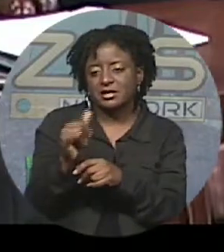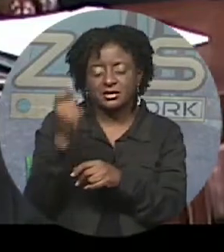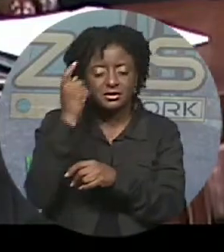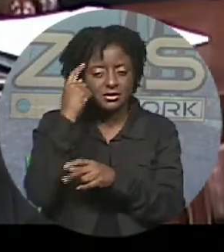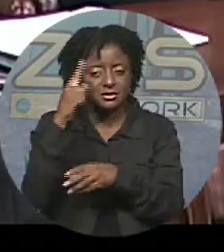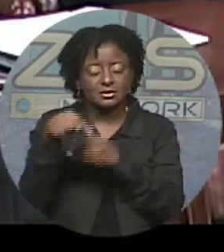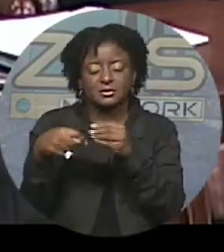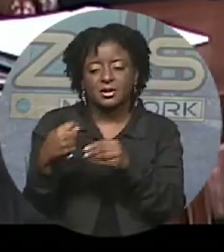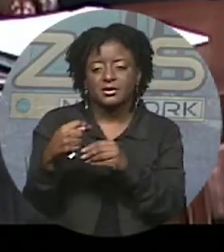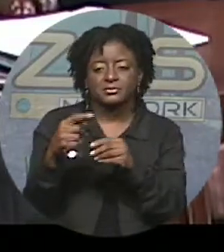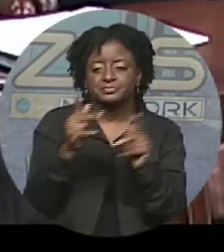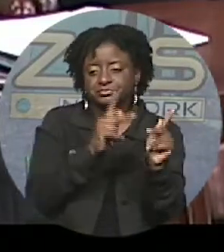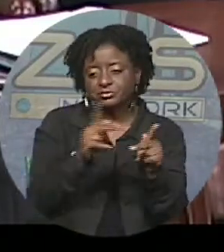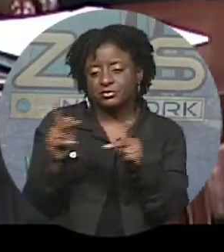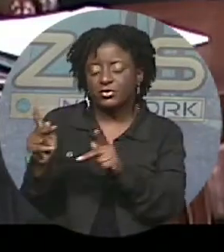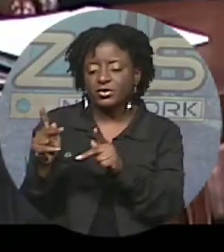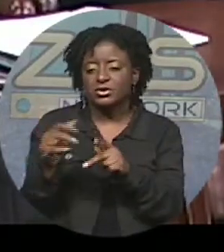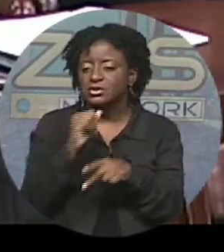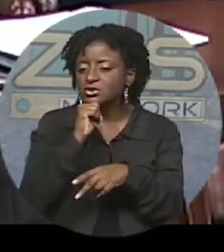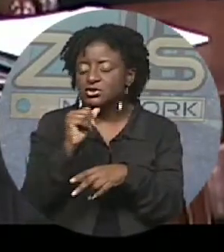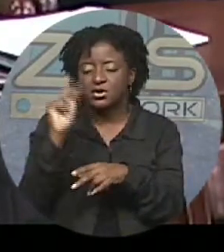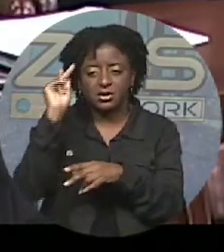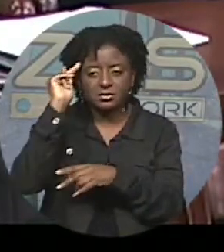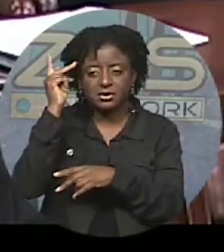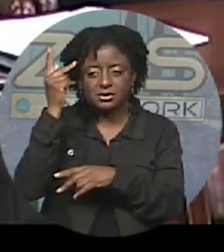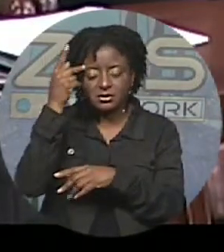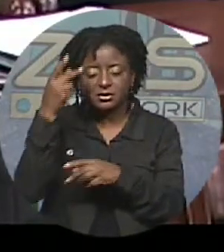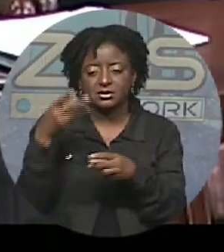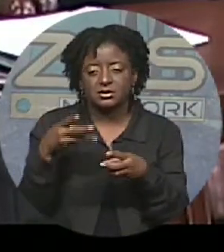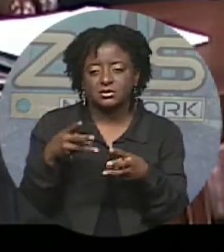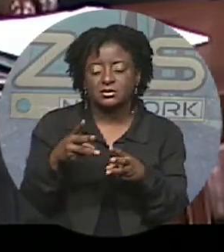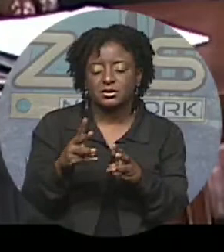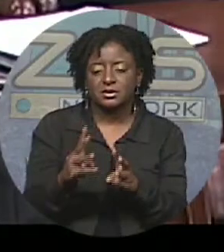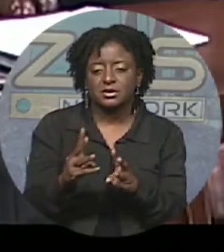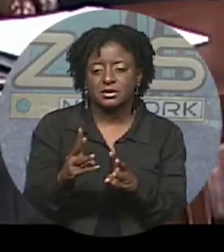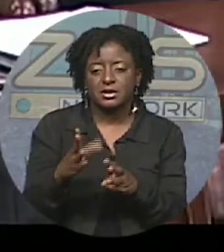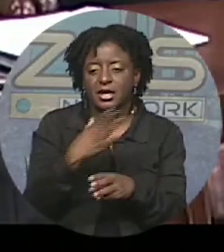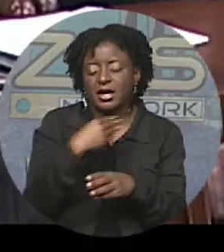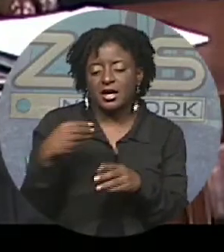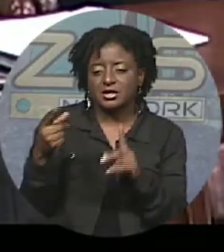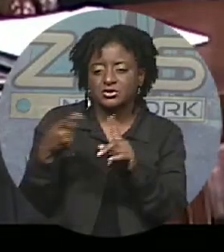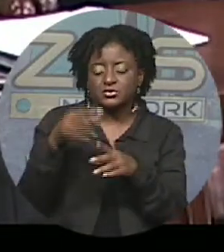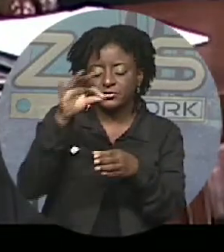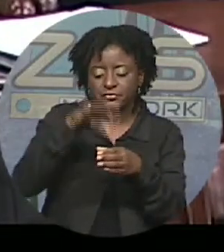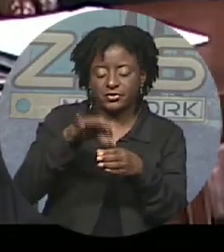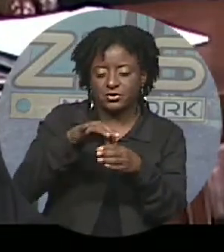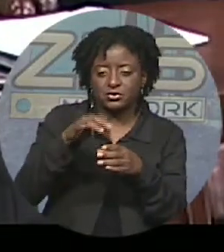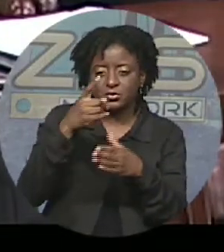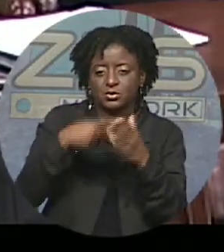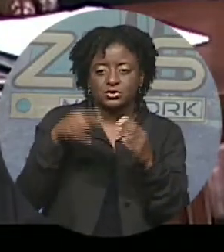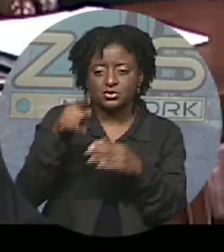a nonpartisan and public-spirited manner, and to vote your conscience.